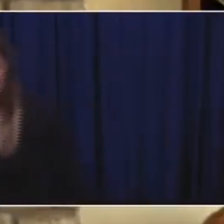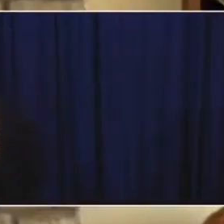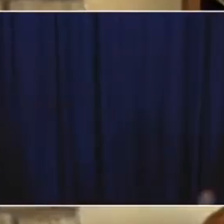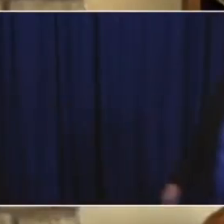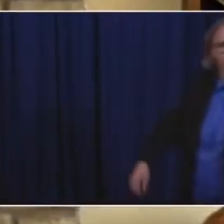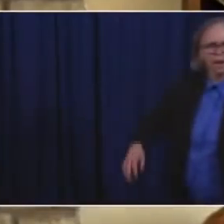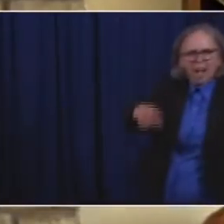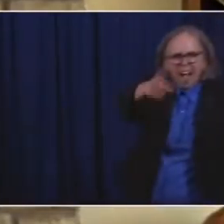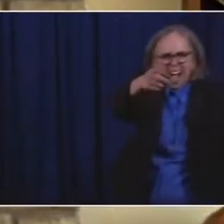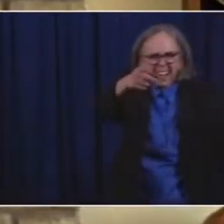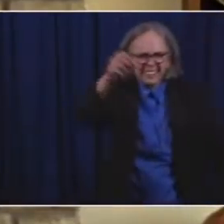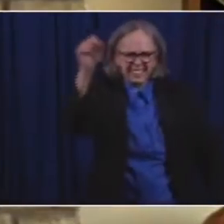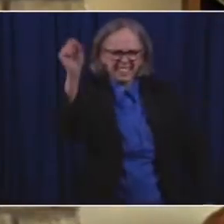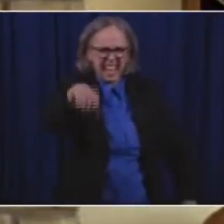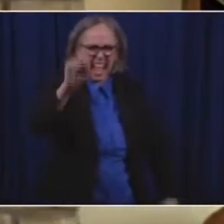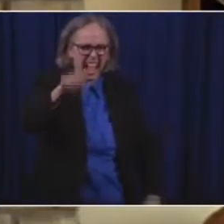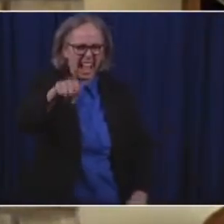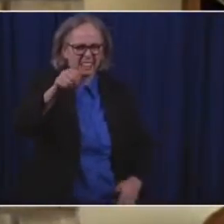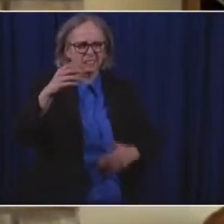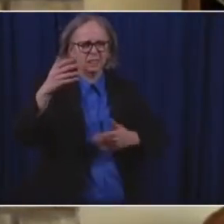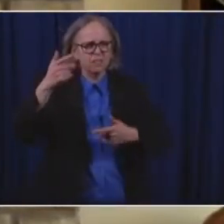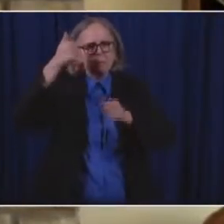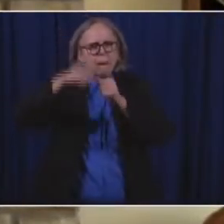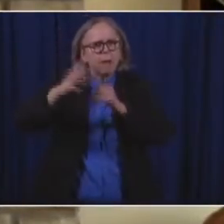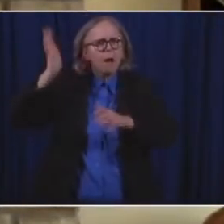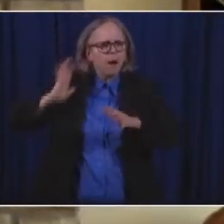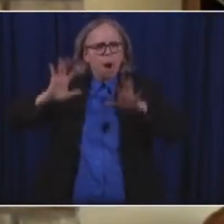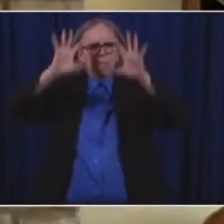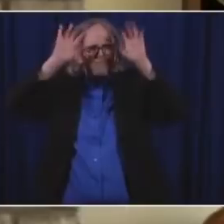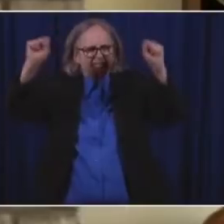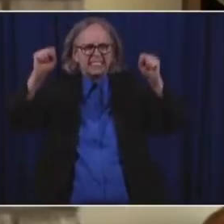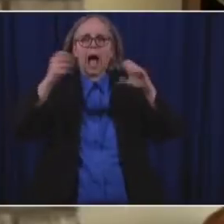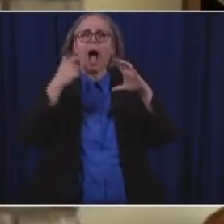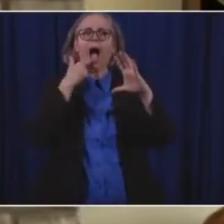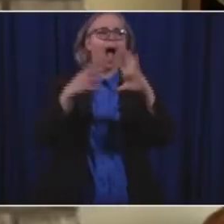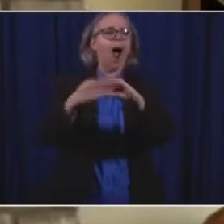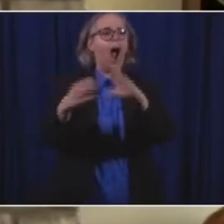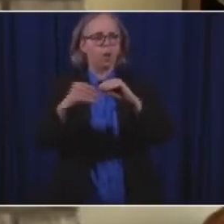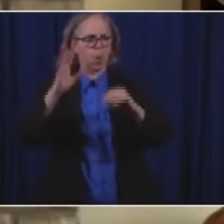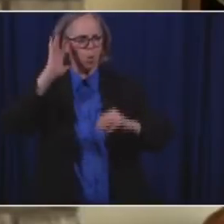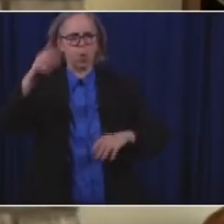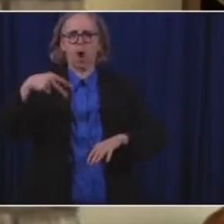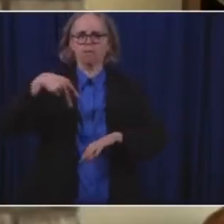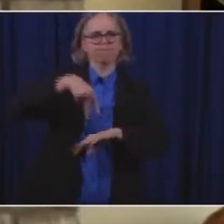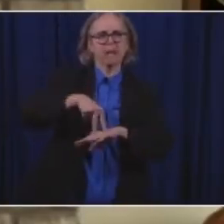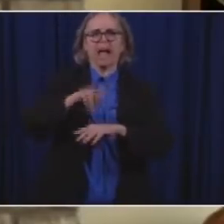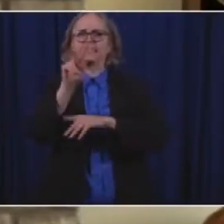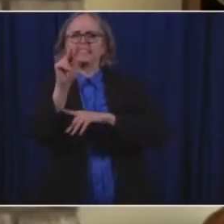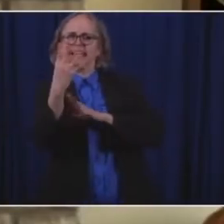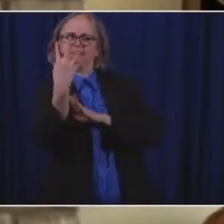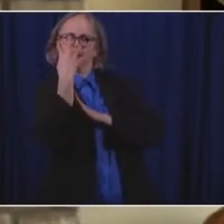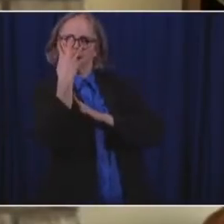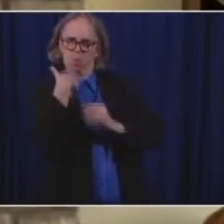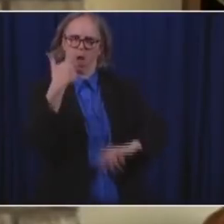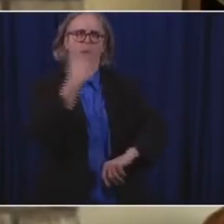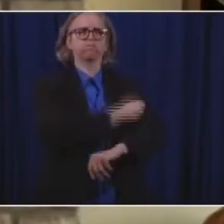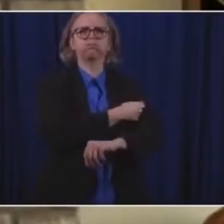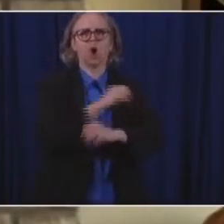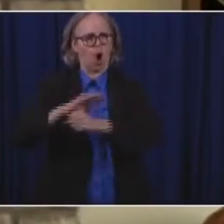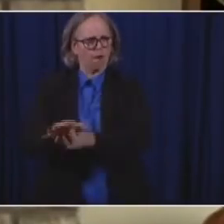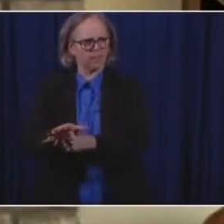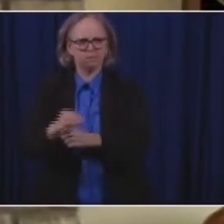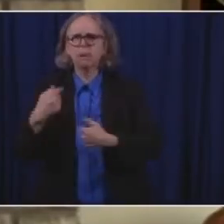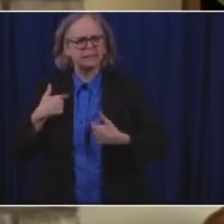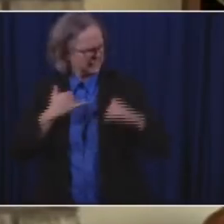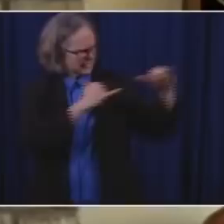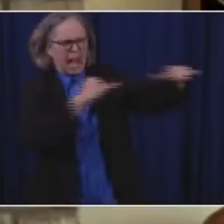think that, it is high profile. I think that, I will take it absolutely as soon as I can